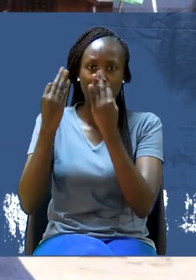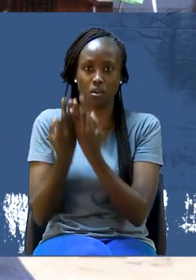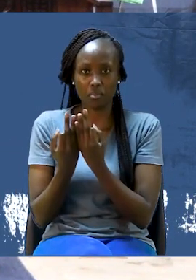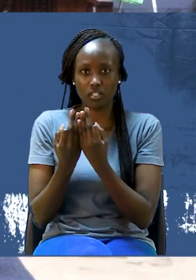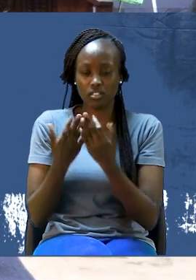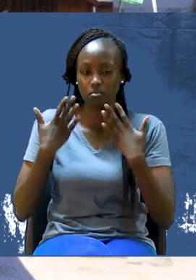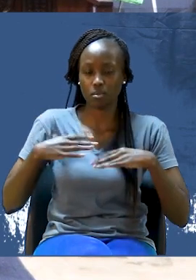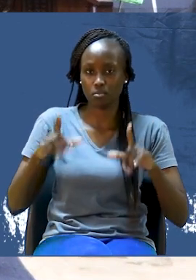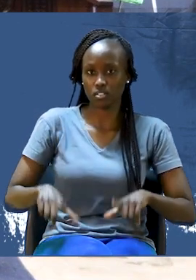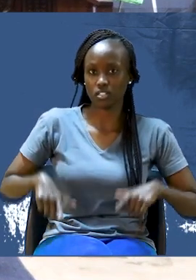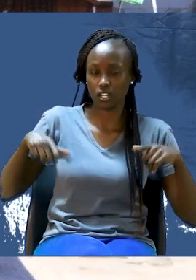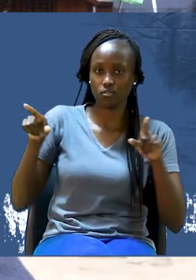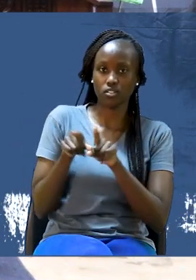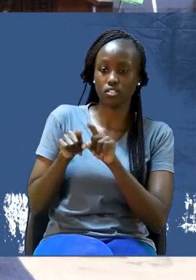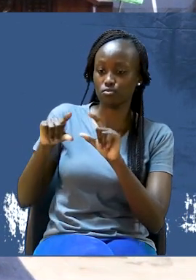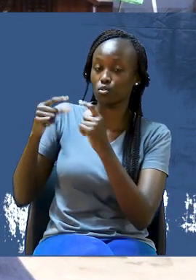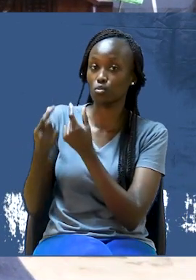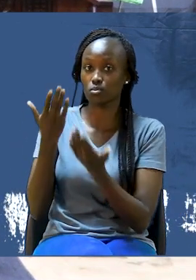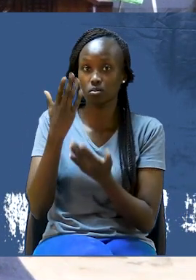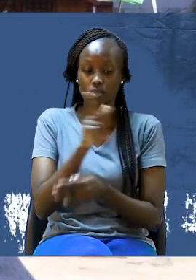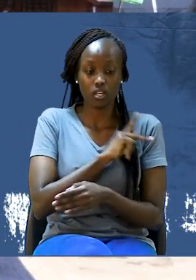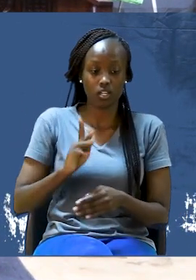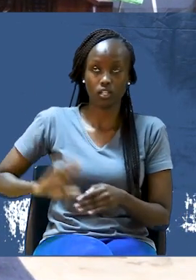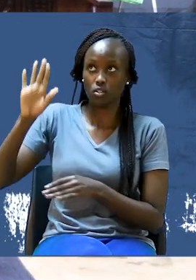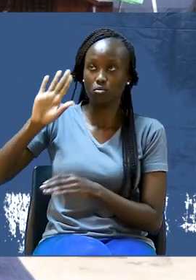groups, may your kingdom grow, and may your name be